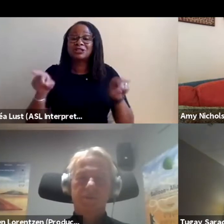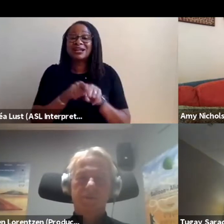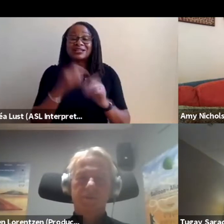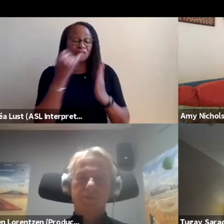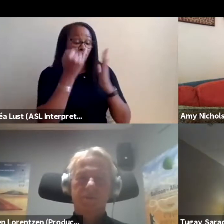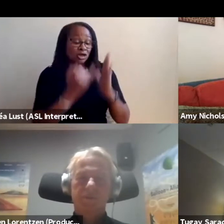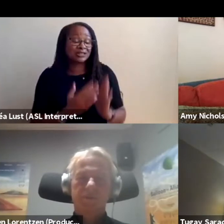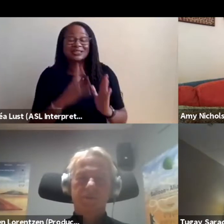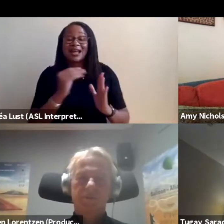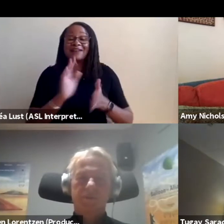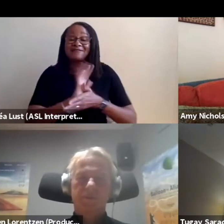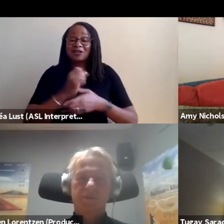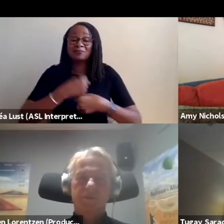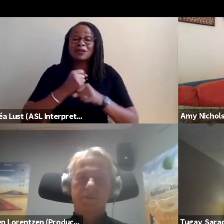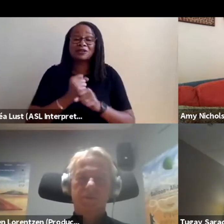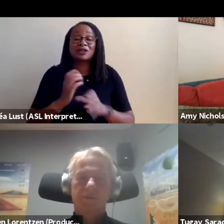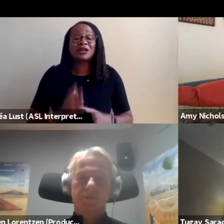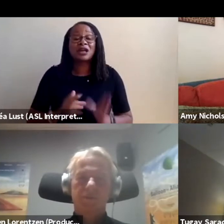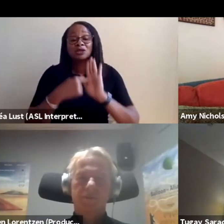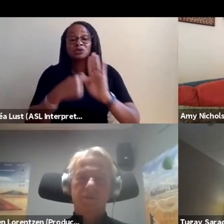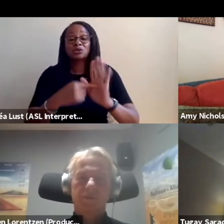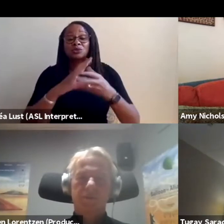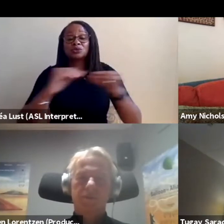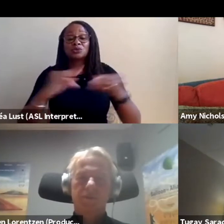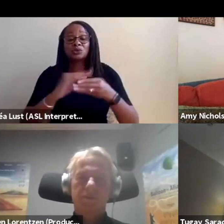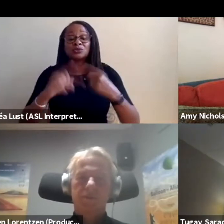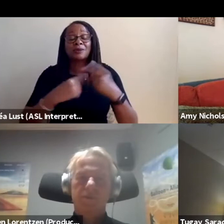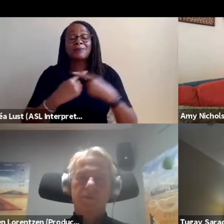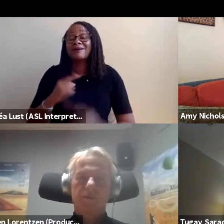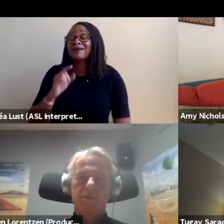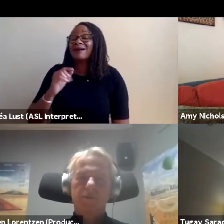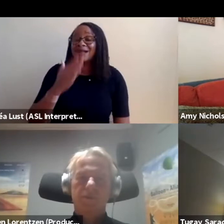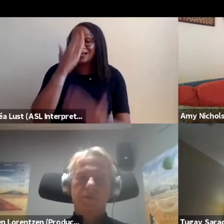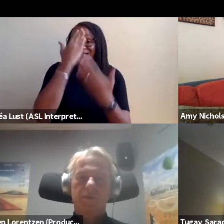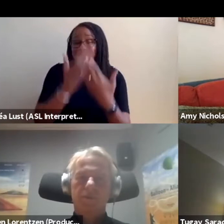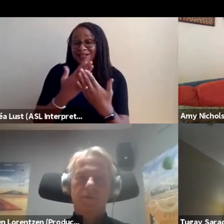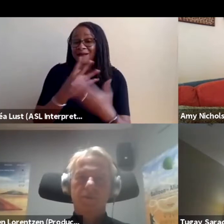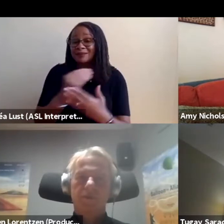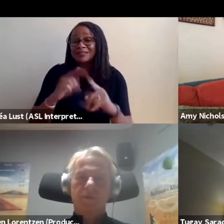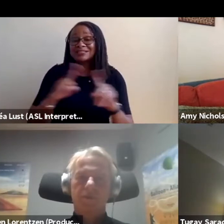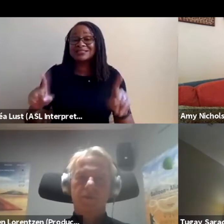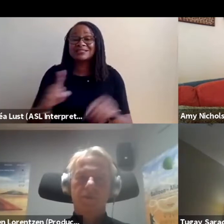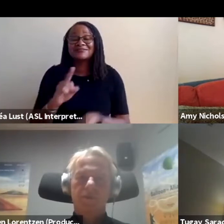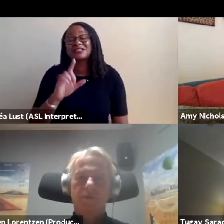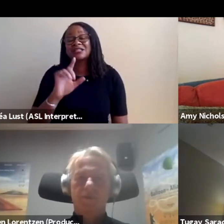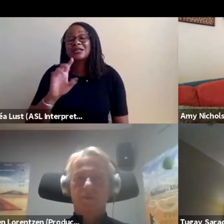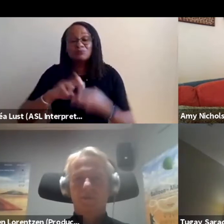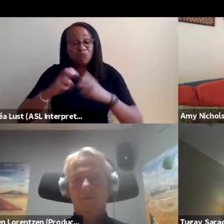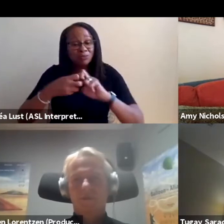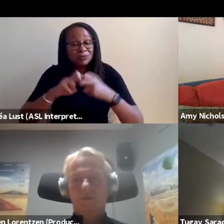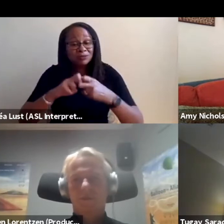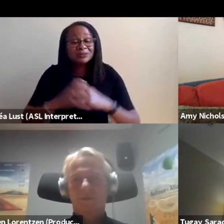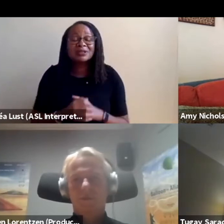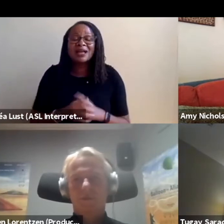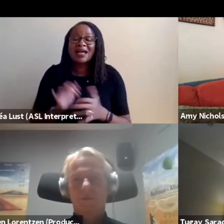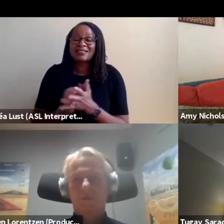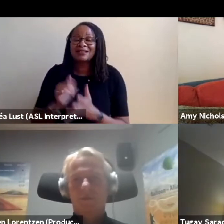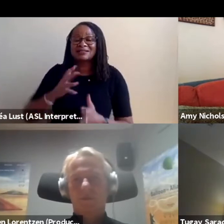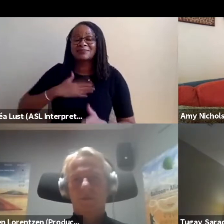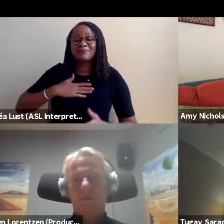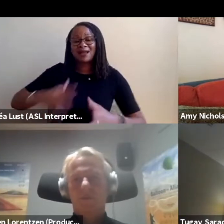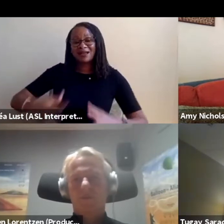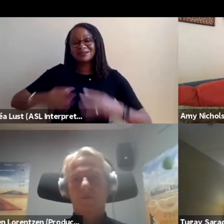filmmaker, showing the stories about Islam and the different issues, and that was the reason why I accepted